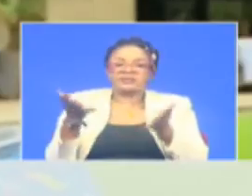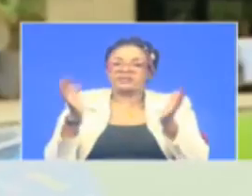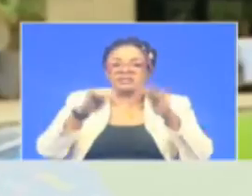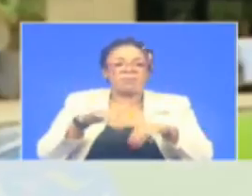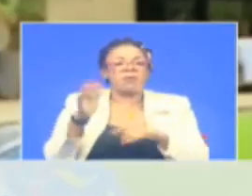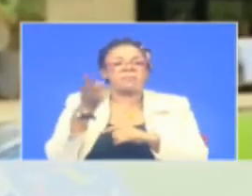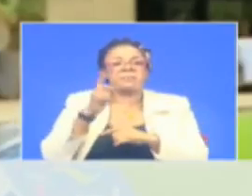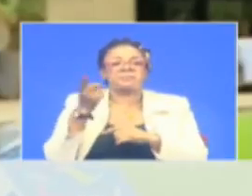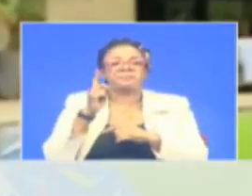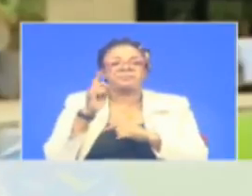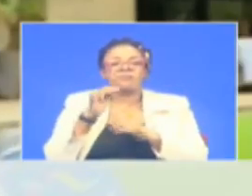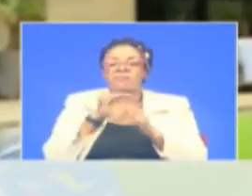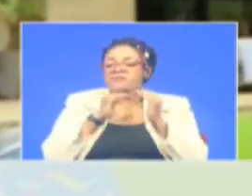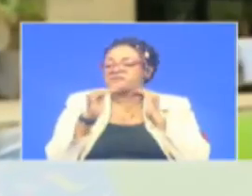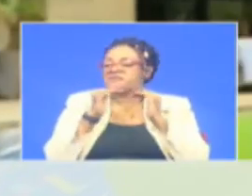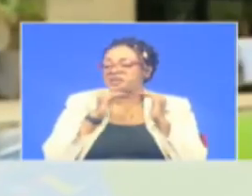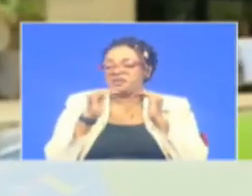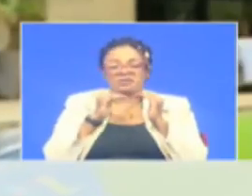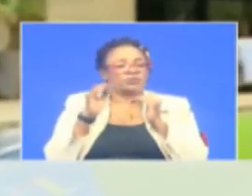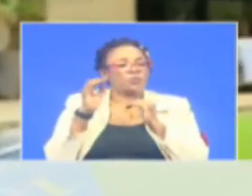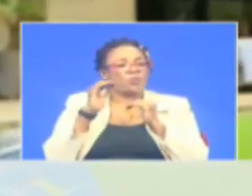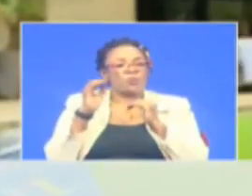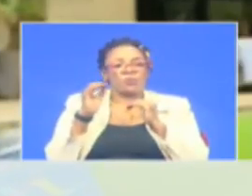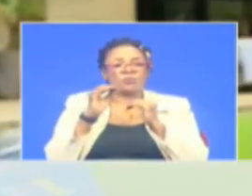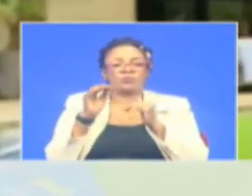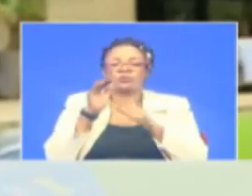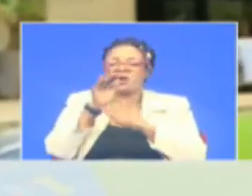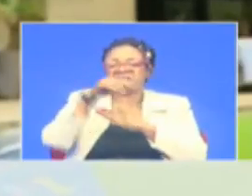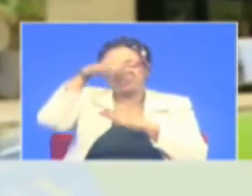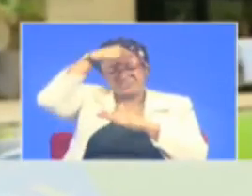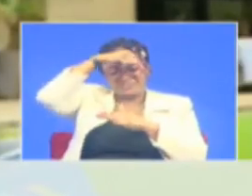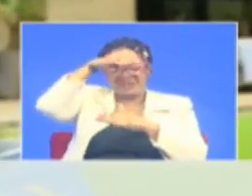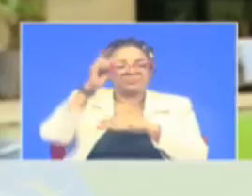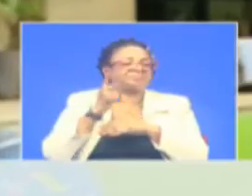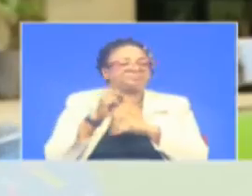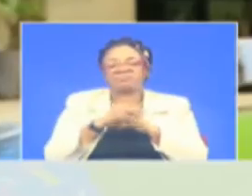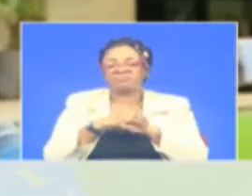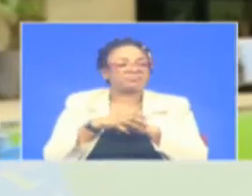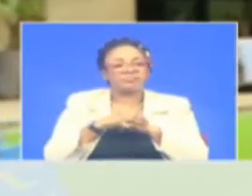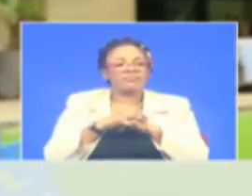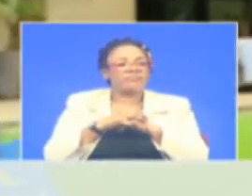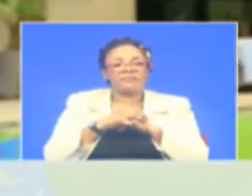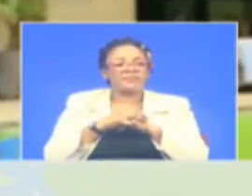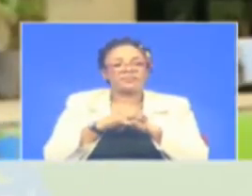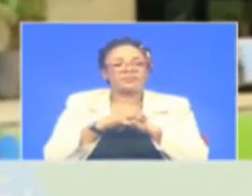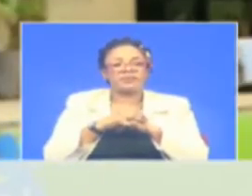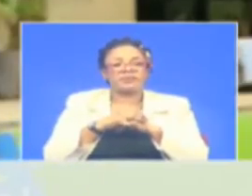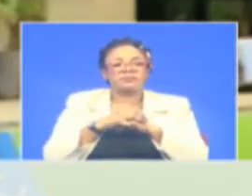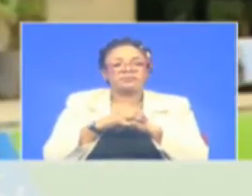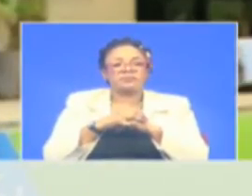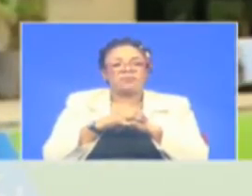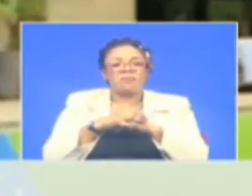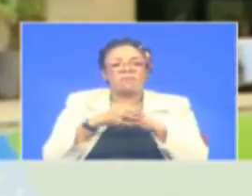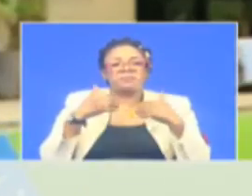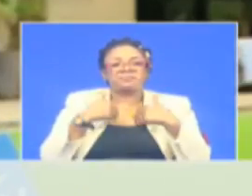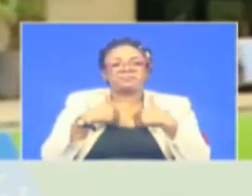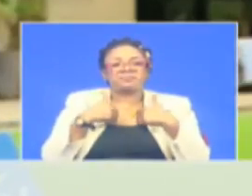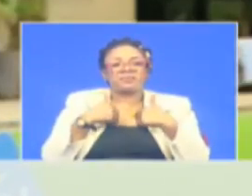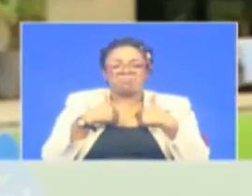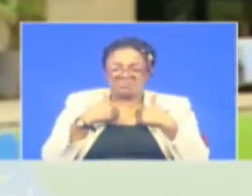ask that MCAs also have degrees. For me, I would say maybe a